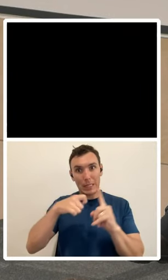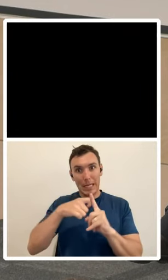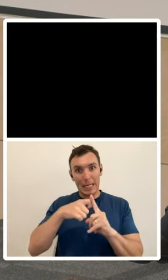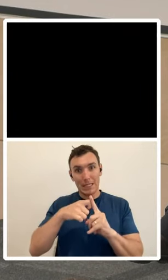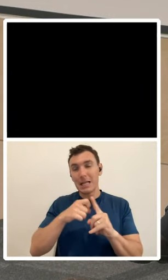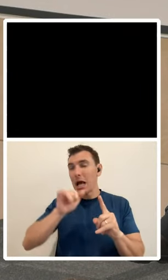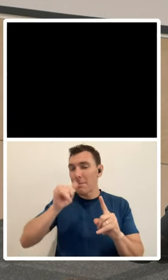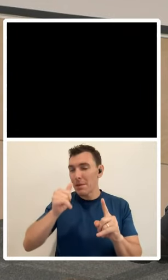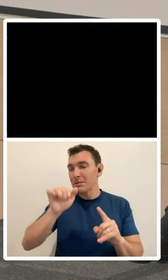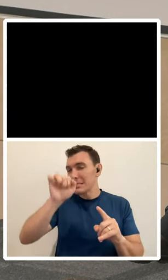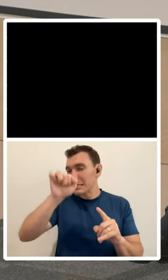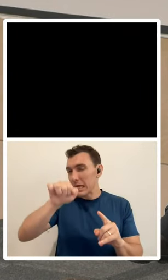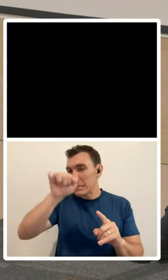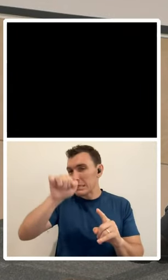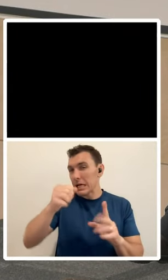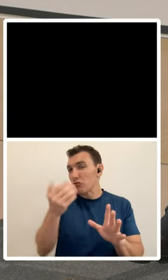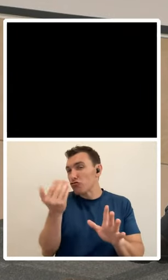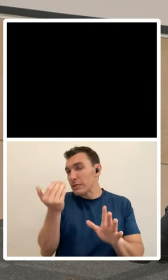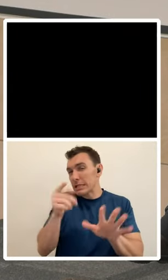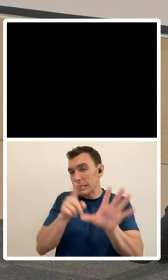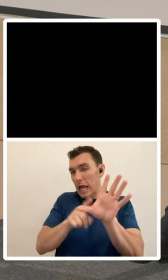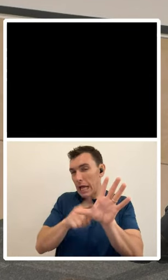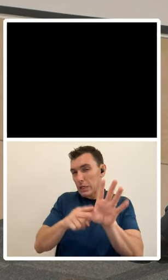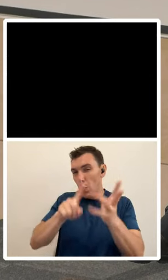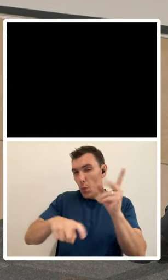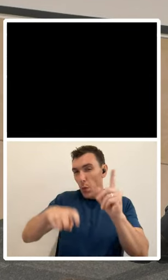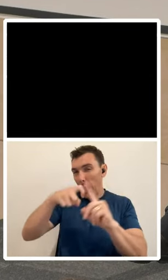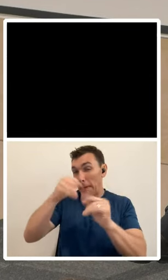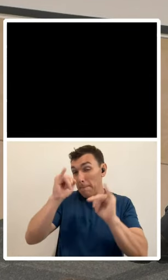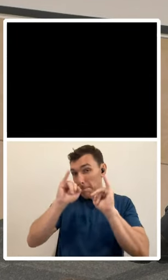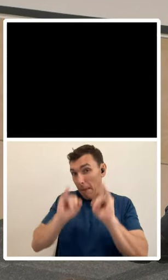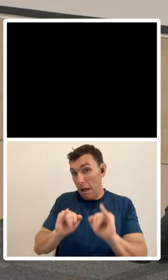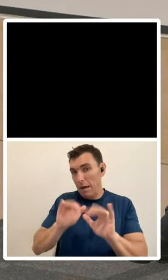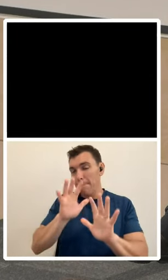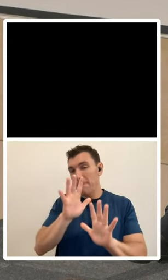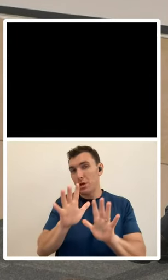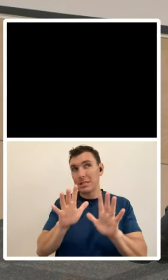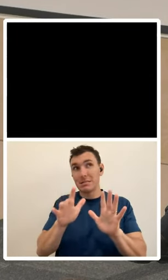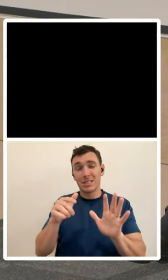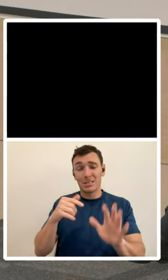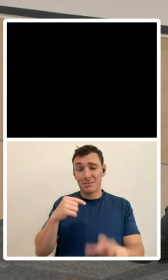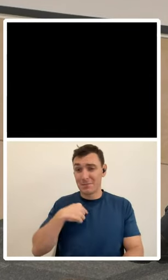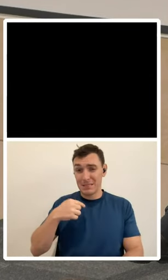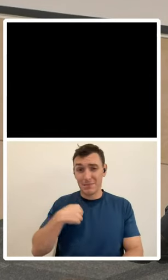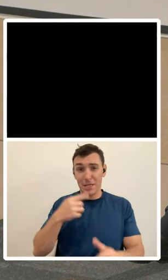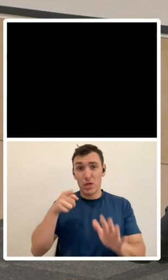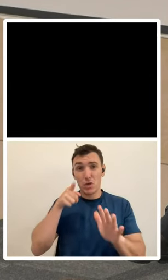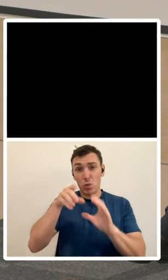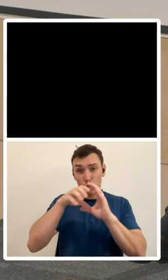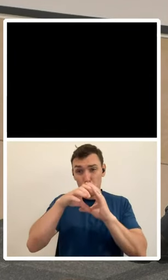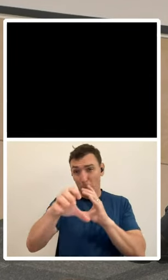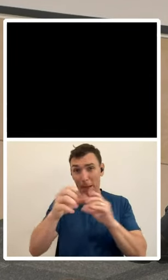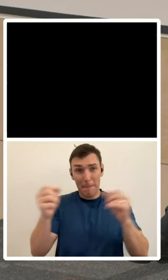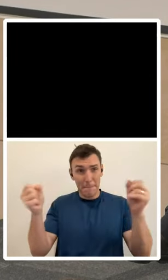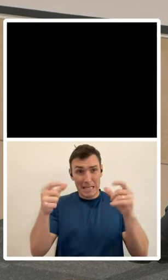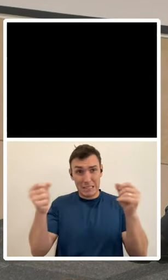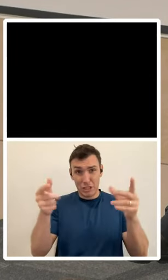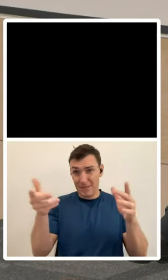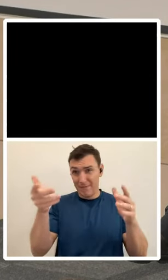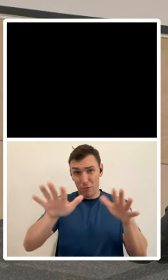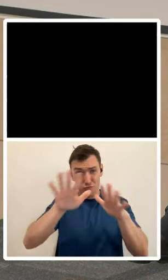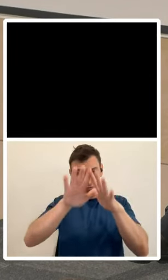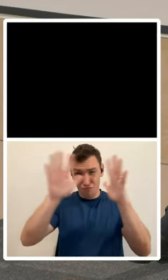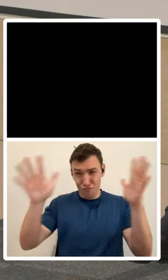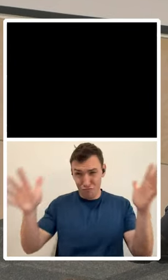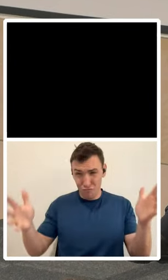compared to other places. But I get messages on the YouTube from basically every country in the world. It's the same here. You think about Australia as like a very strong economy. I get